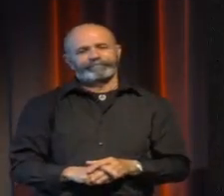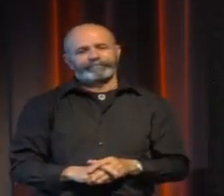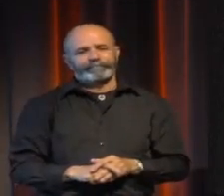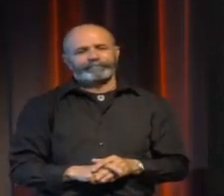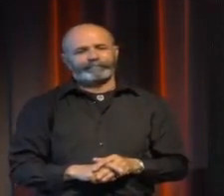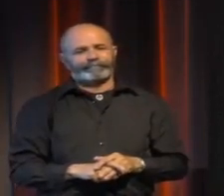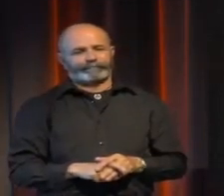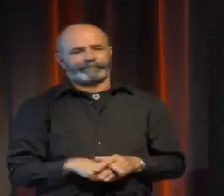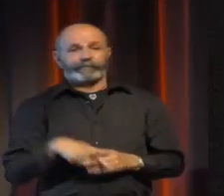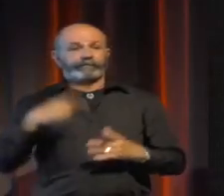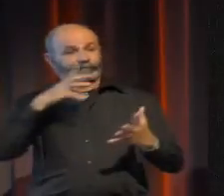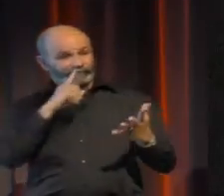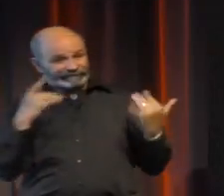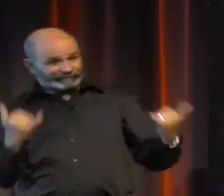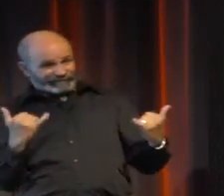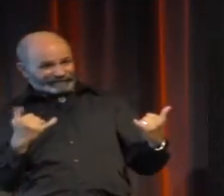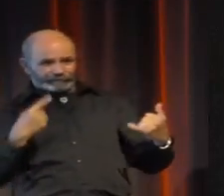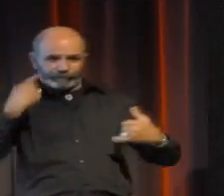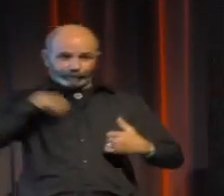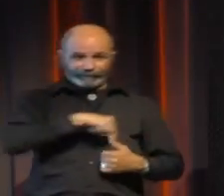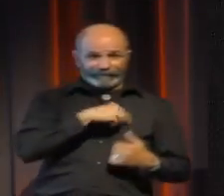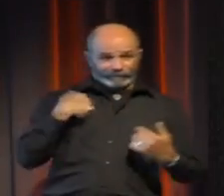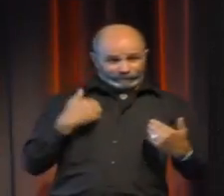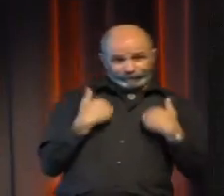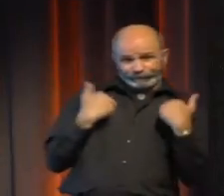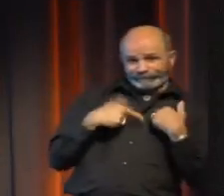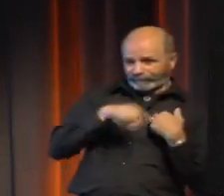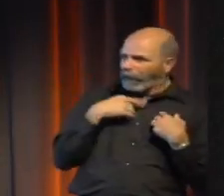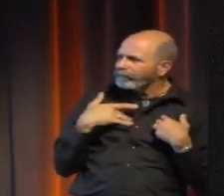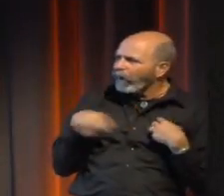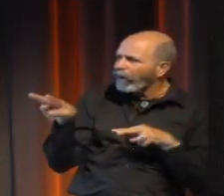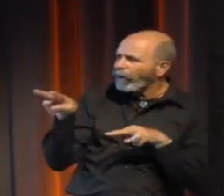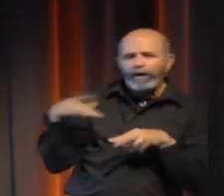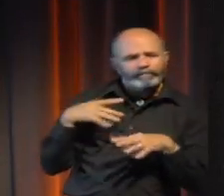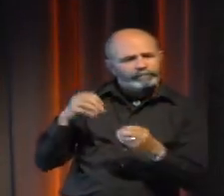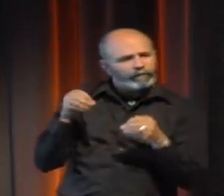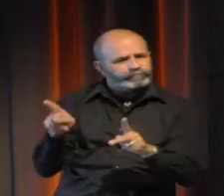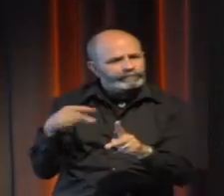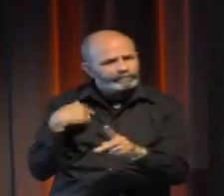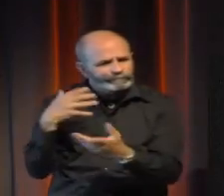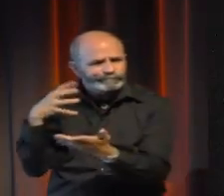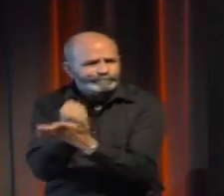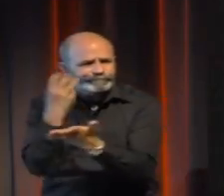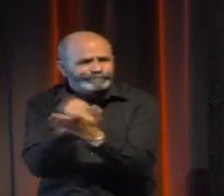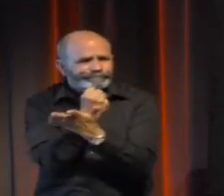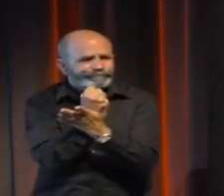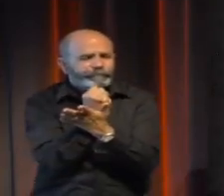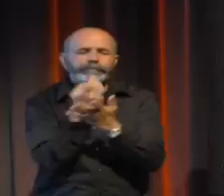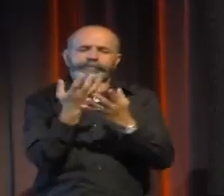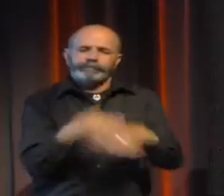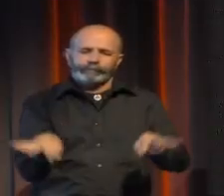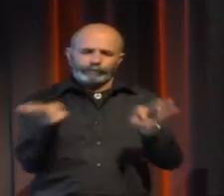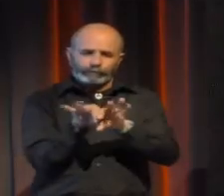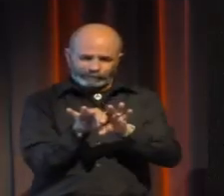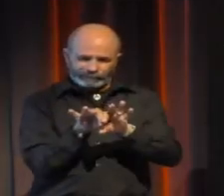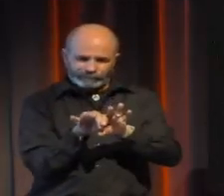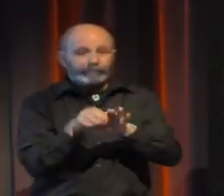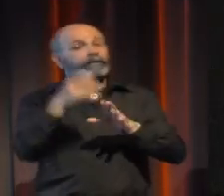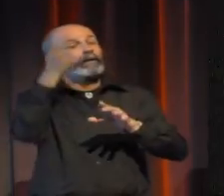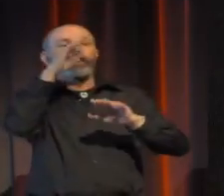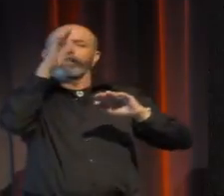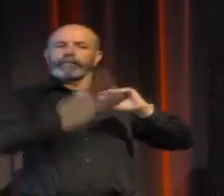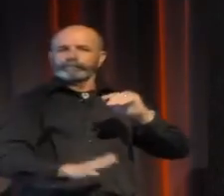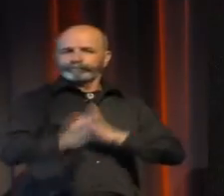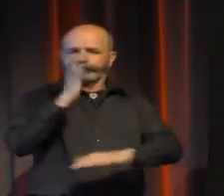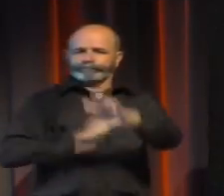of opportunity. Youth today have so much more opportunity in regards to so many things that other generations never